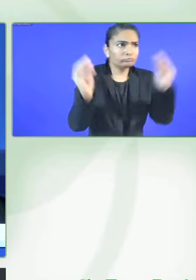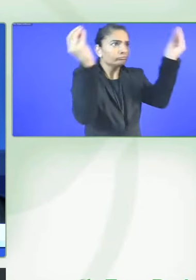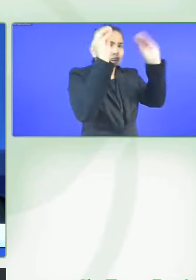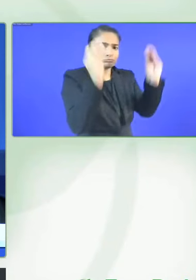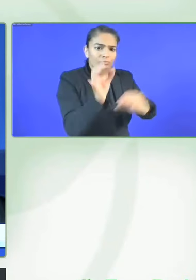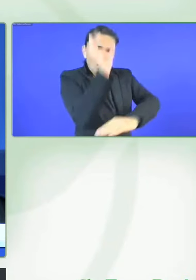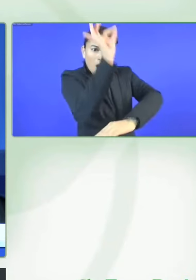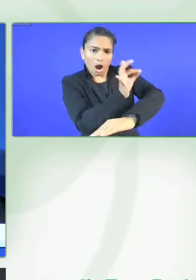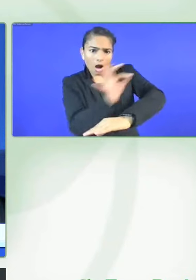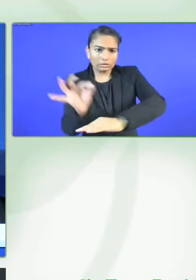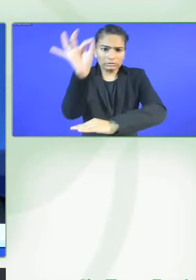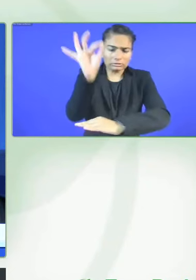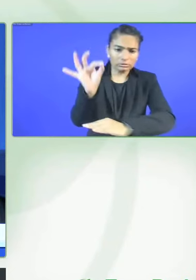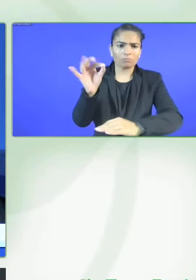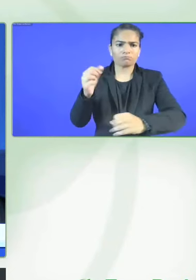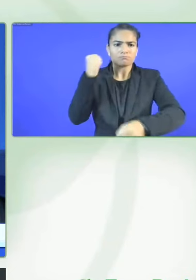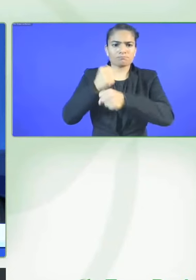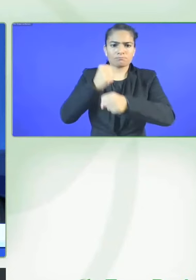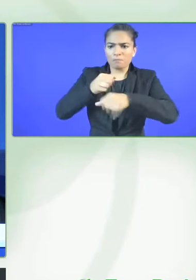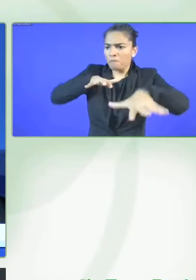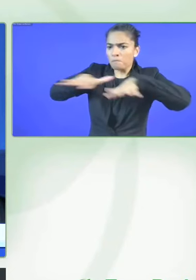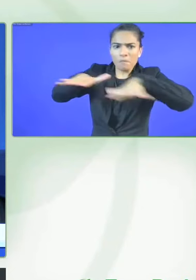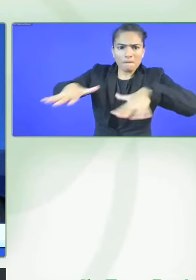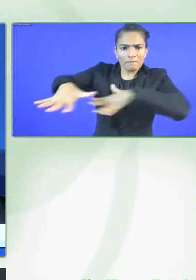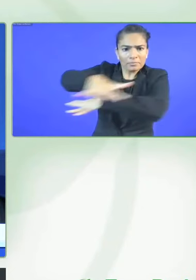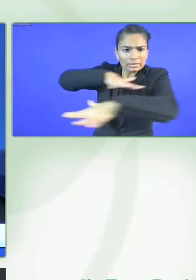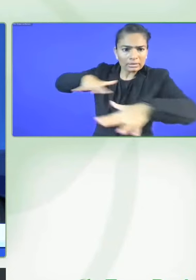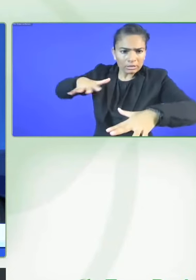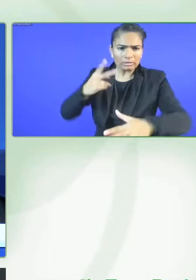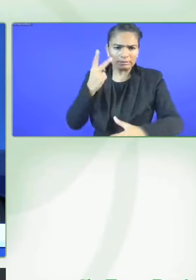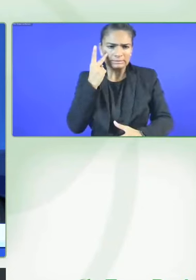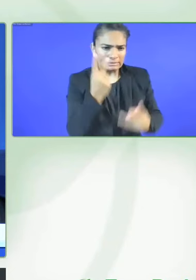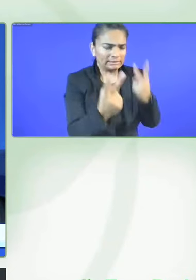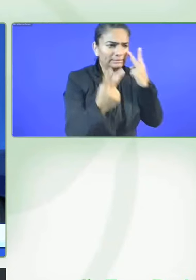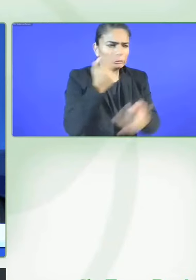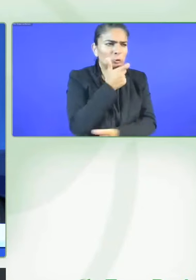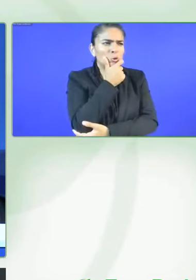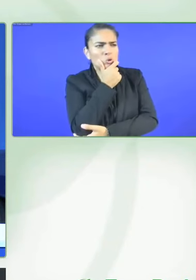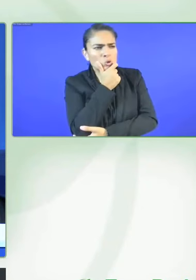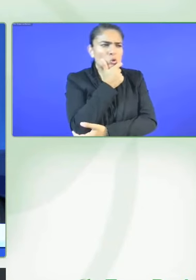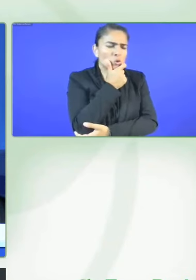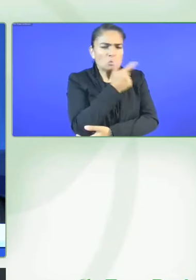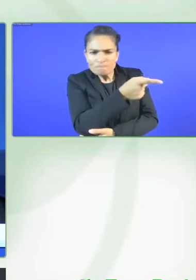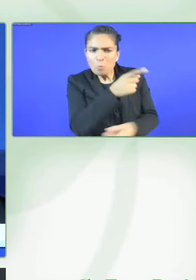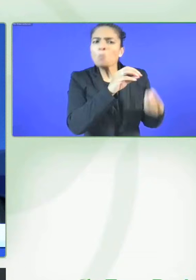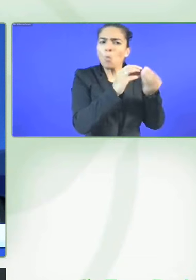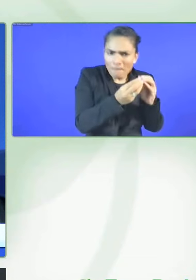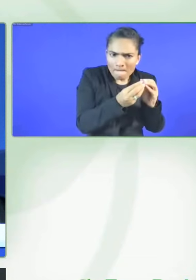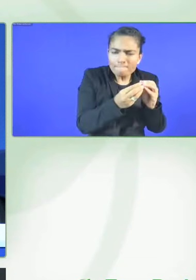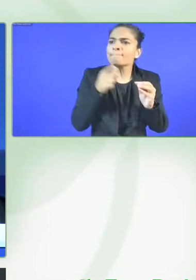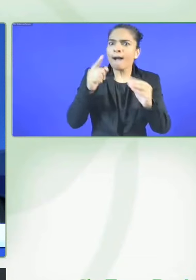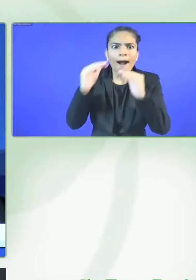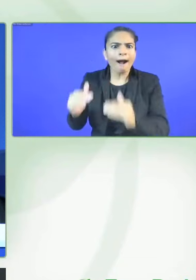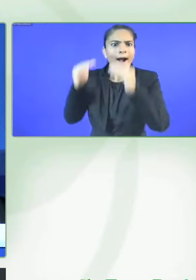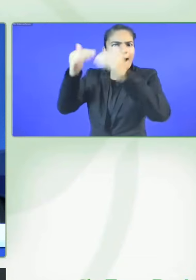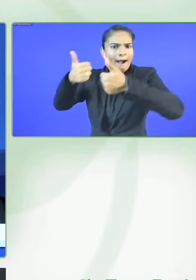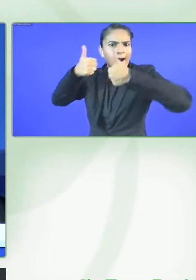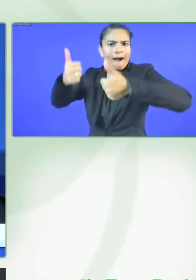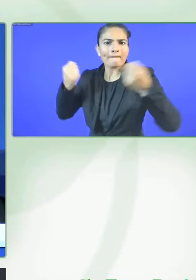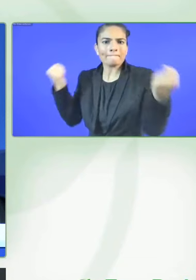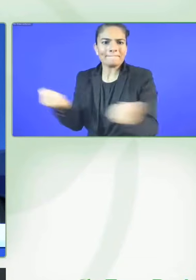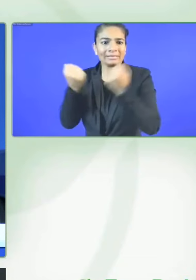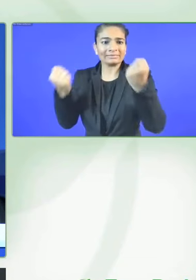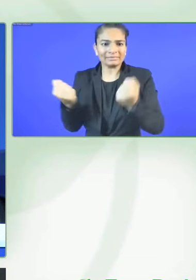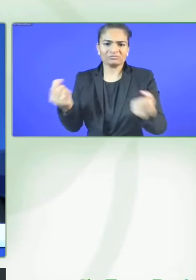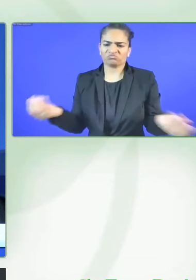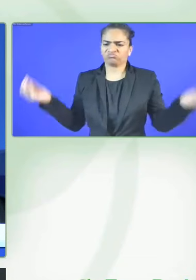not speak much more, don't worry. I just put some notes because yeah, I need it. So accessibility is often seen as mistakenly